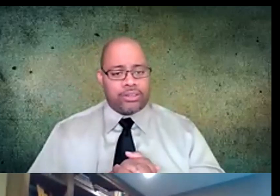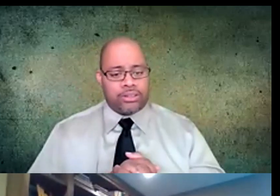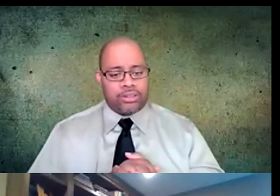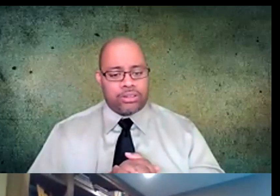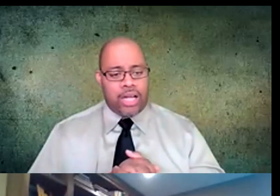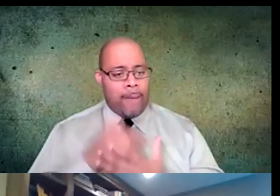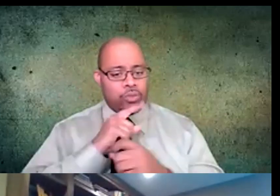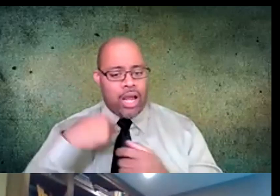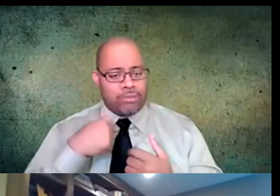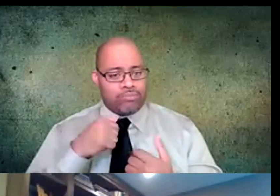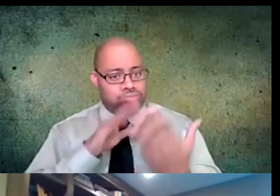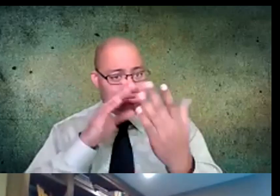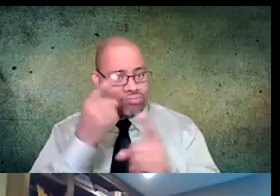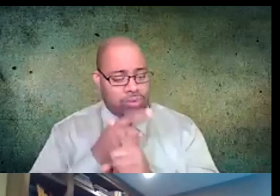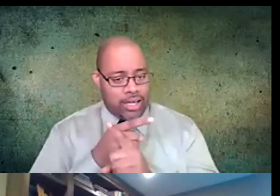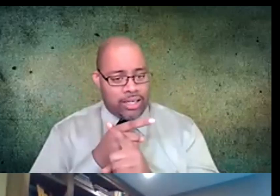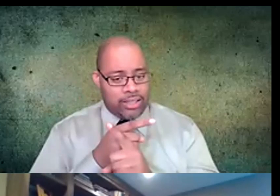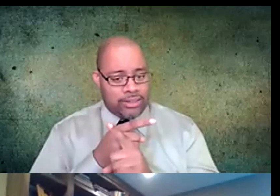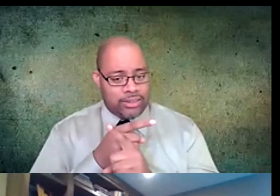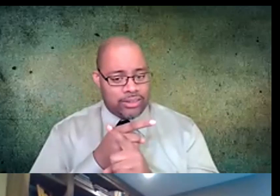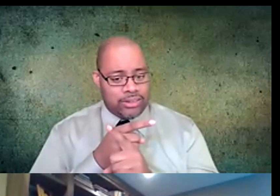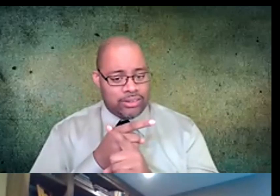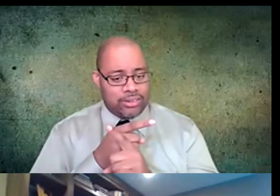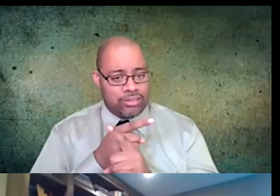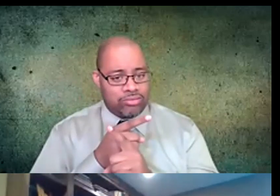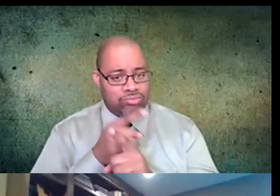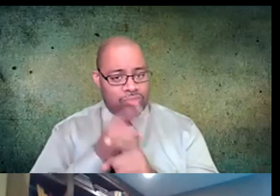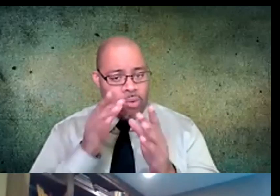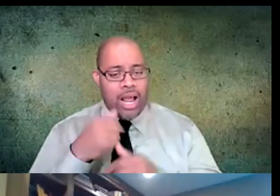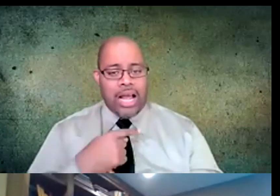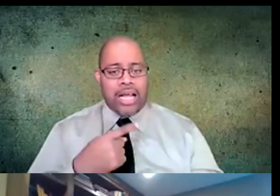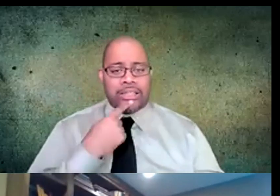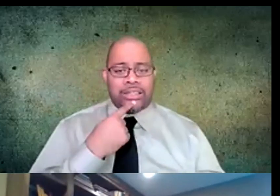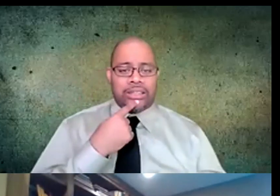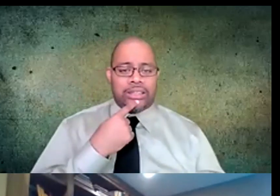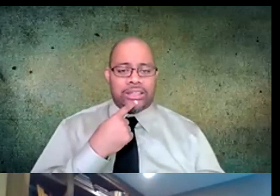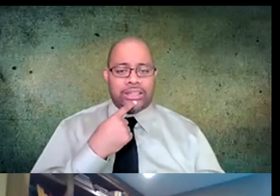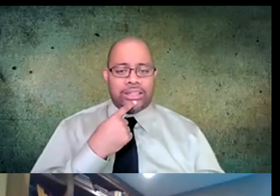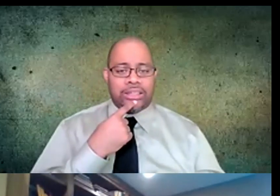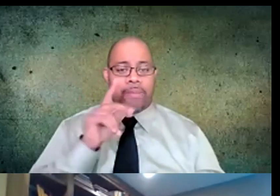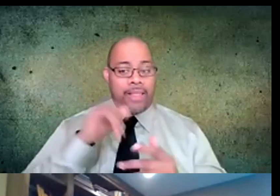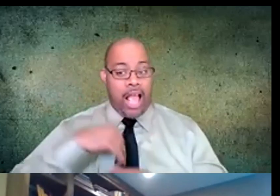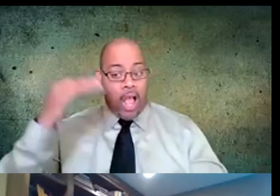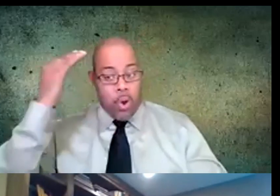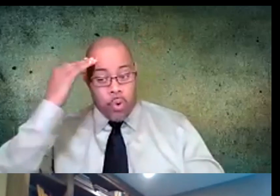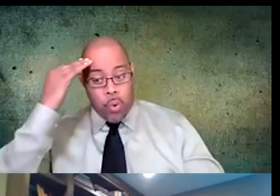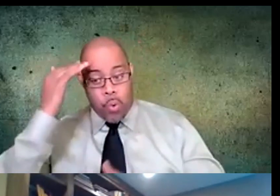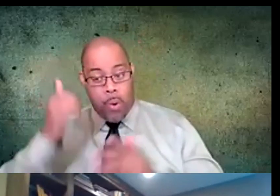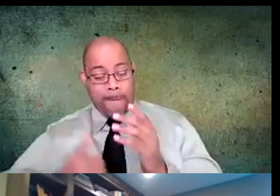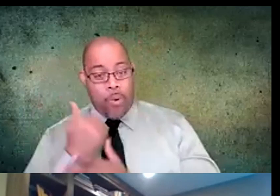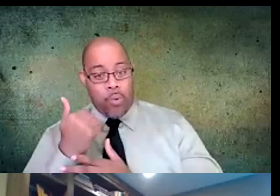addressing the correct way. I would say from those that I know, we're